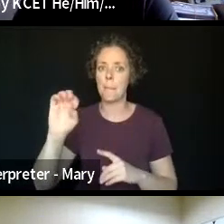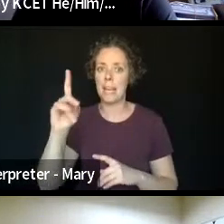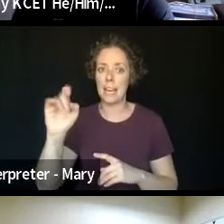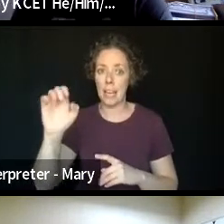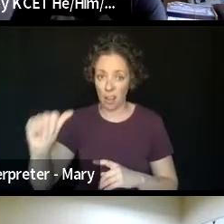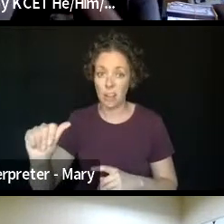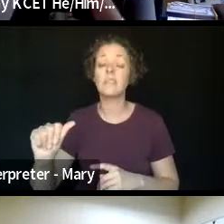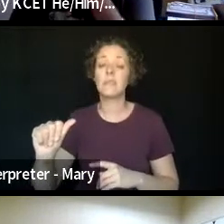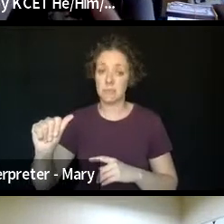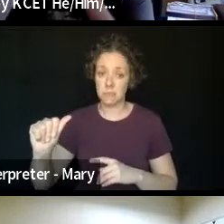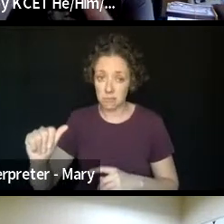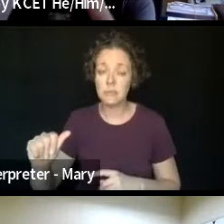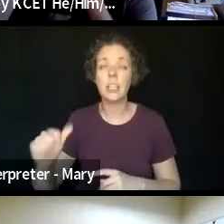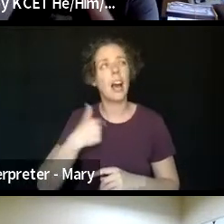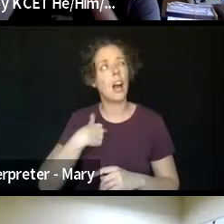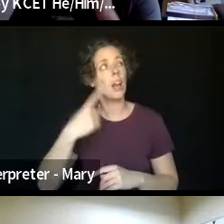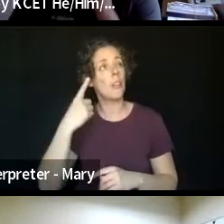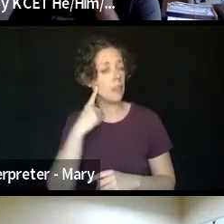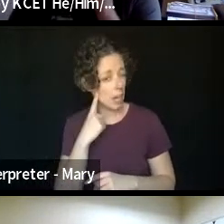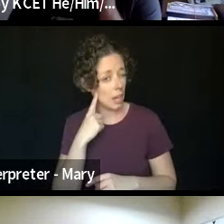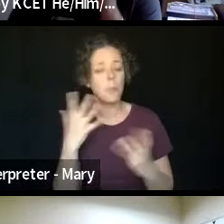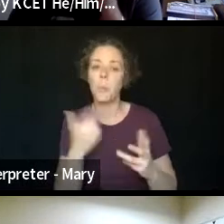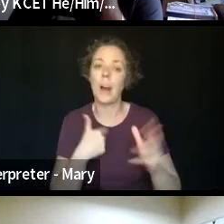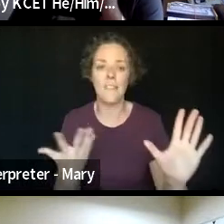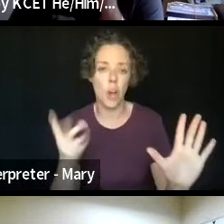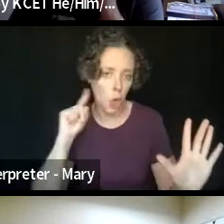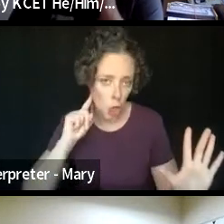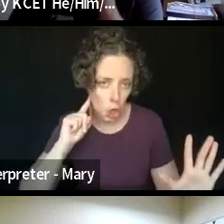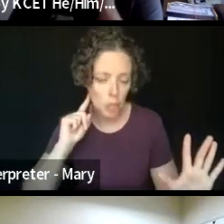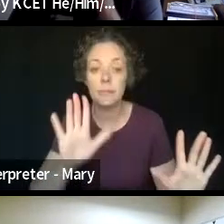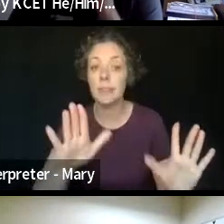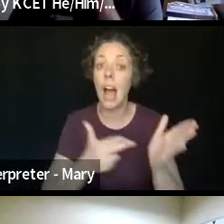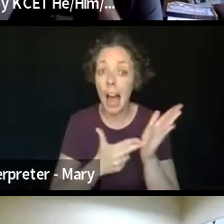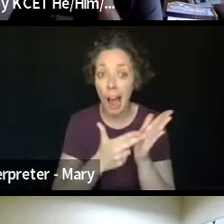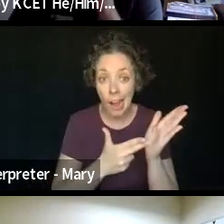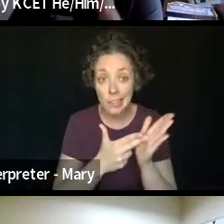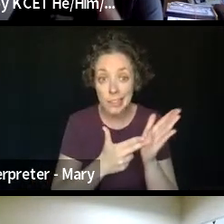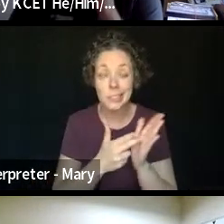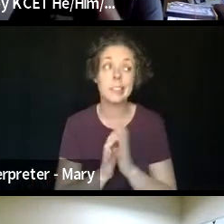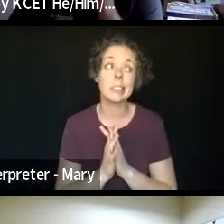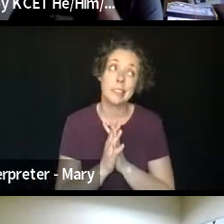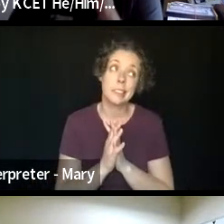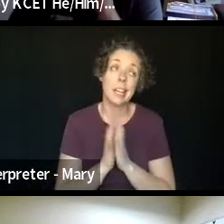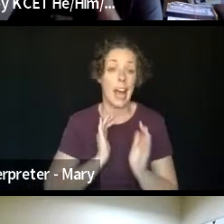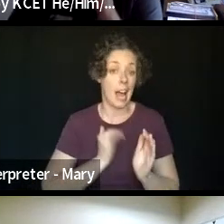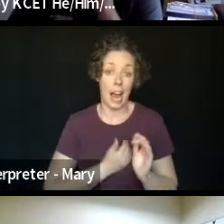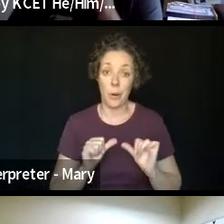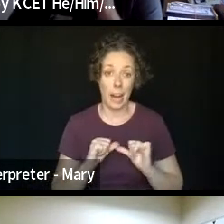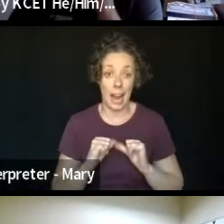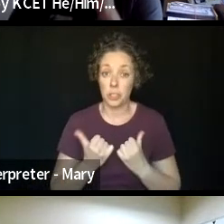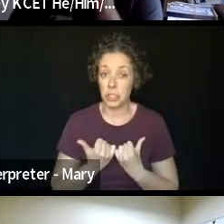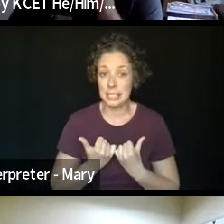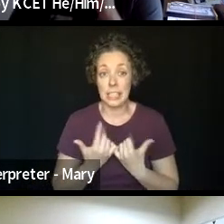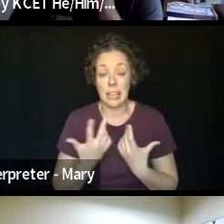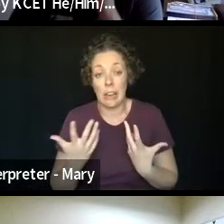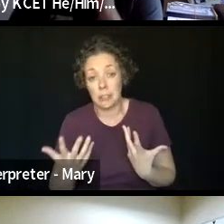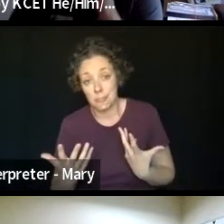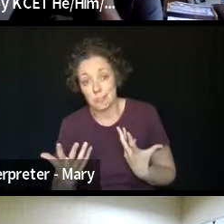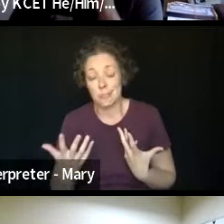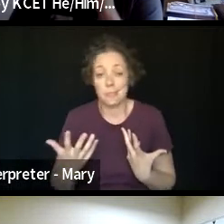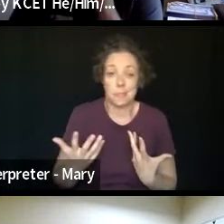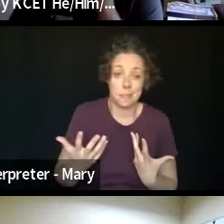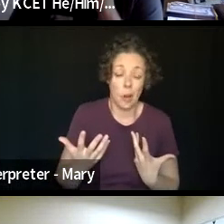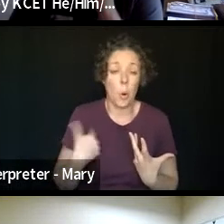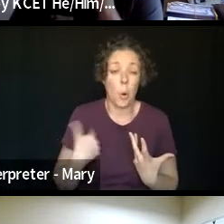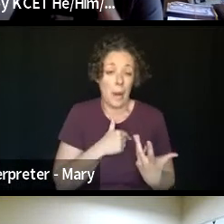I think what I've heard, and I'll be honest with you, our agency stays